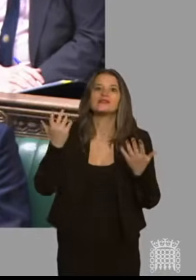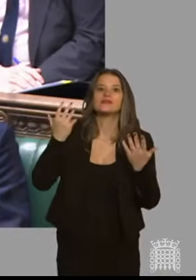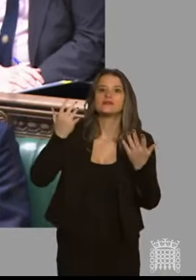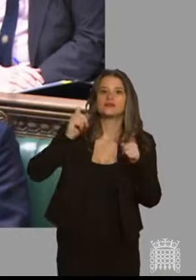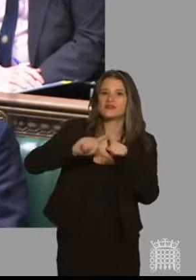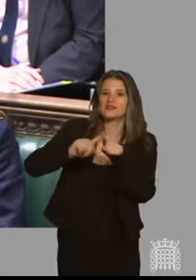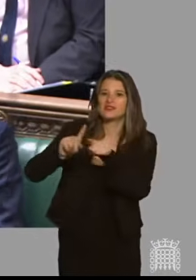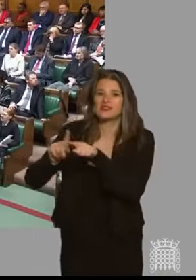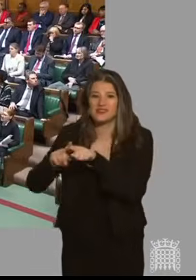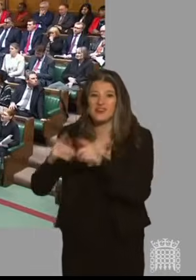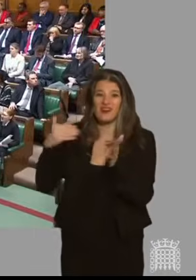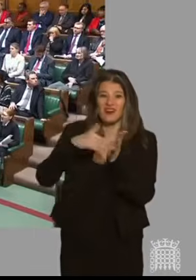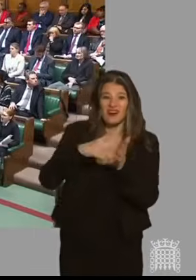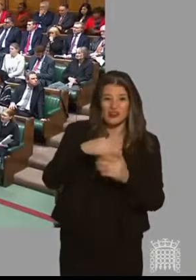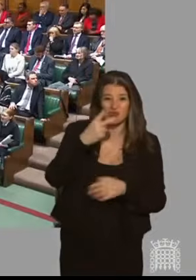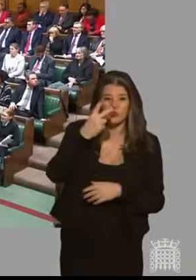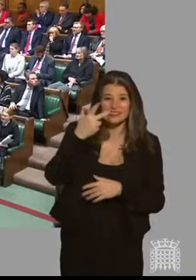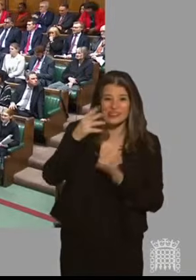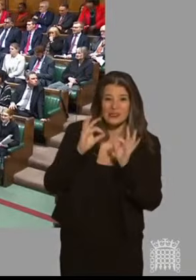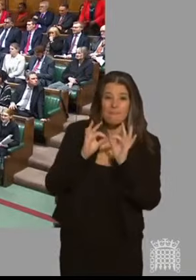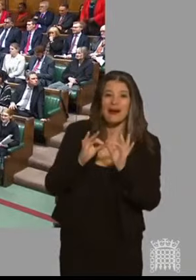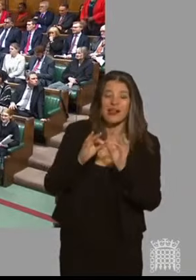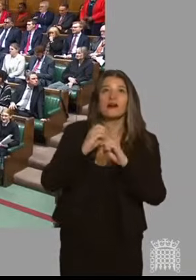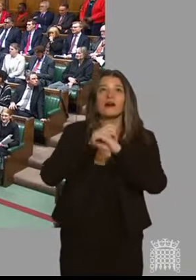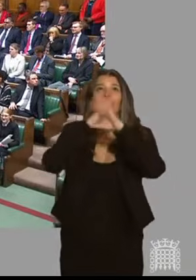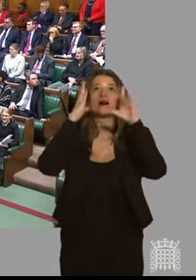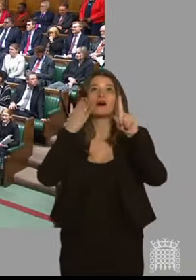for working Britain.